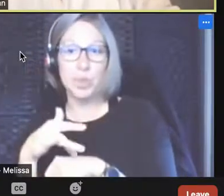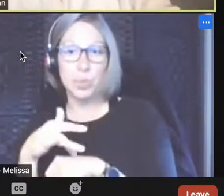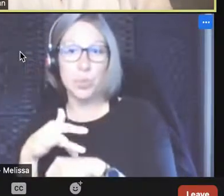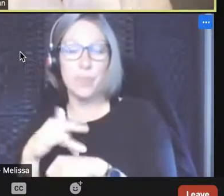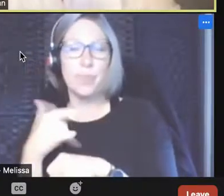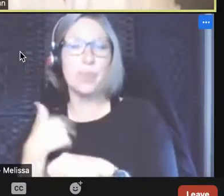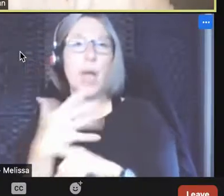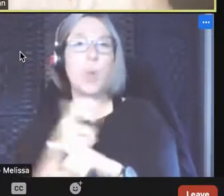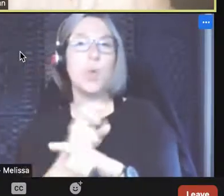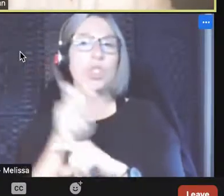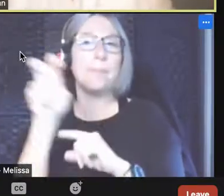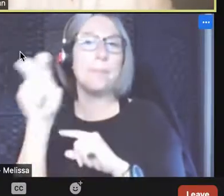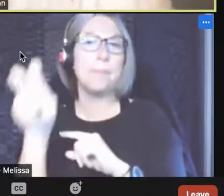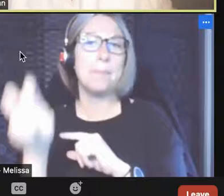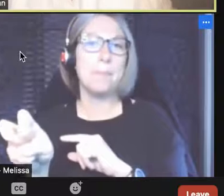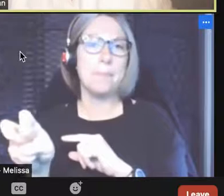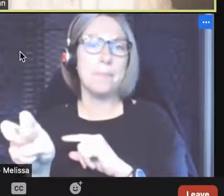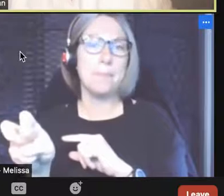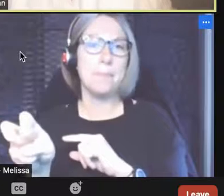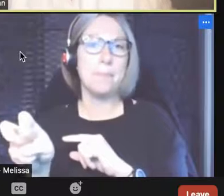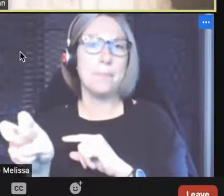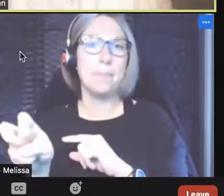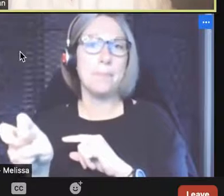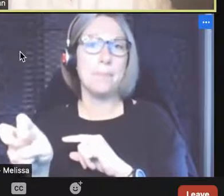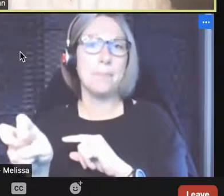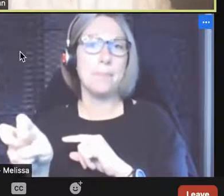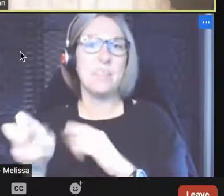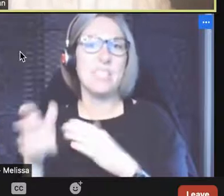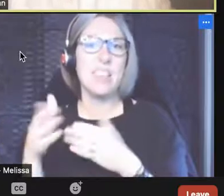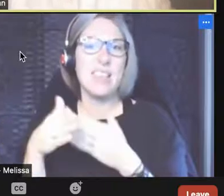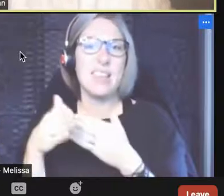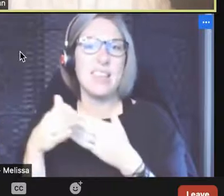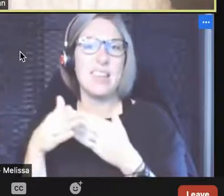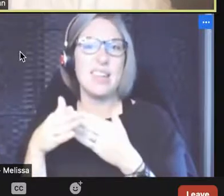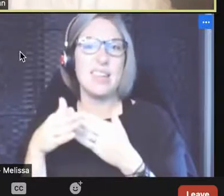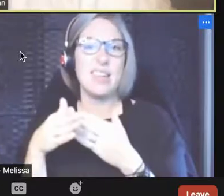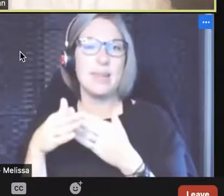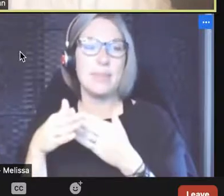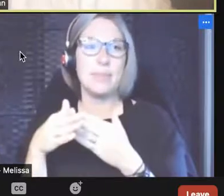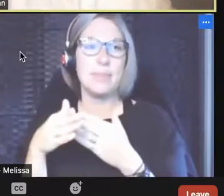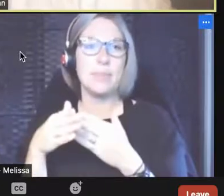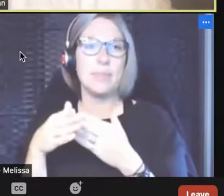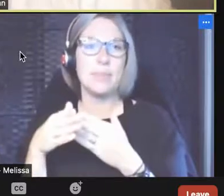skip ahead here. I'm going to go to the very, very end of this because